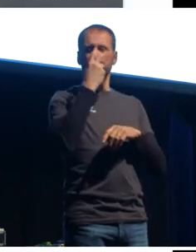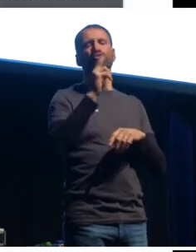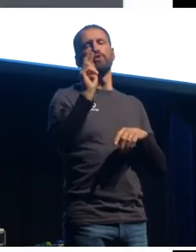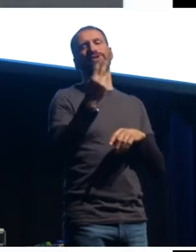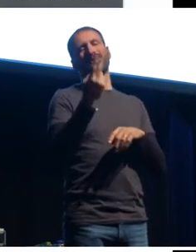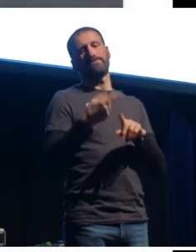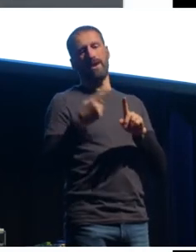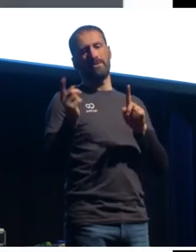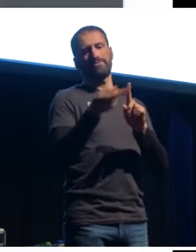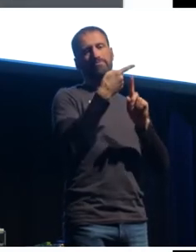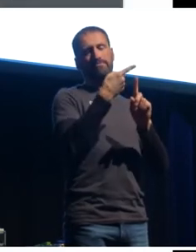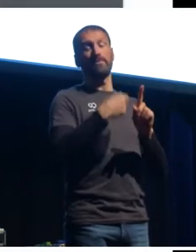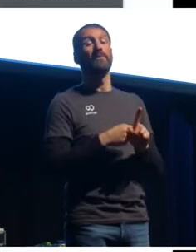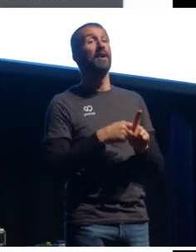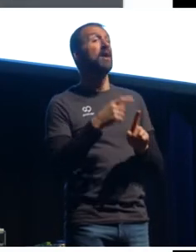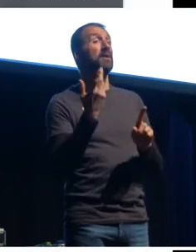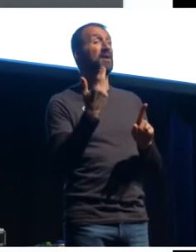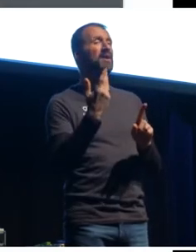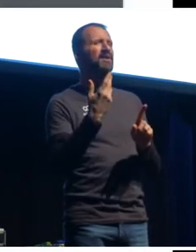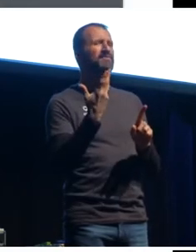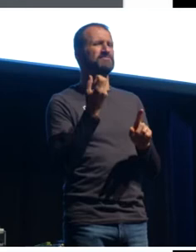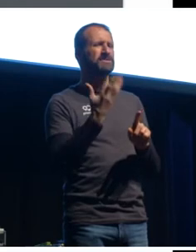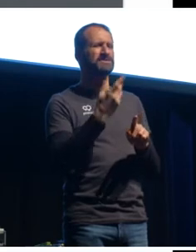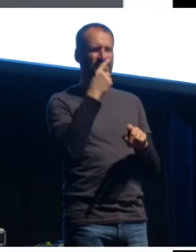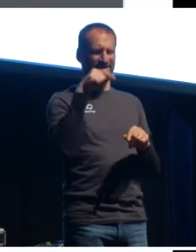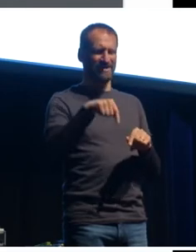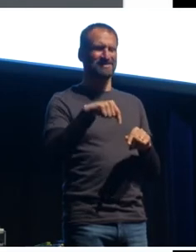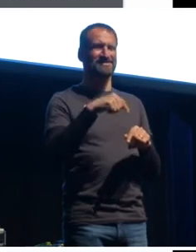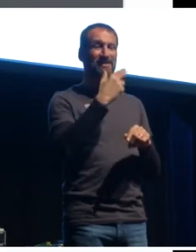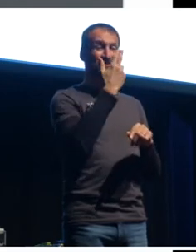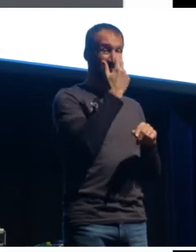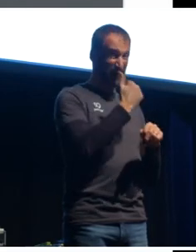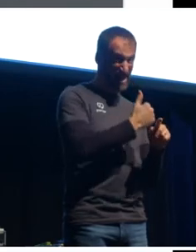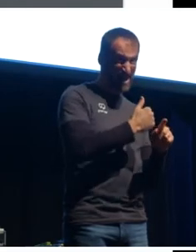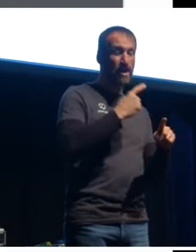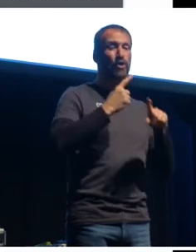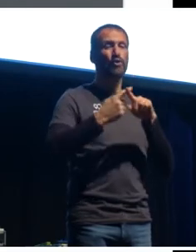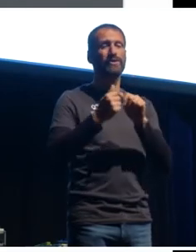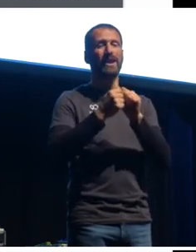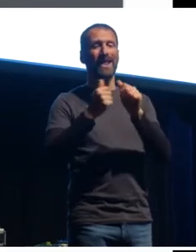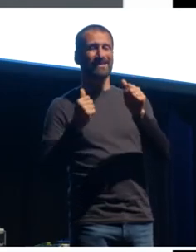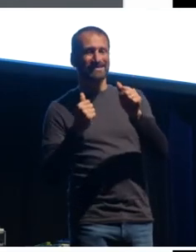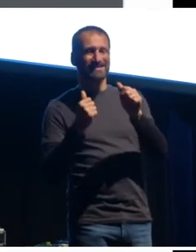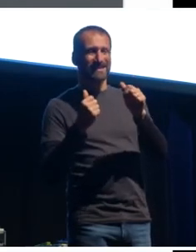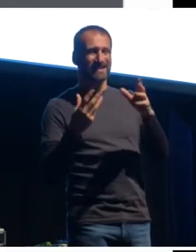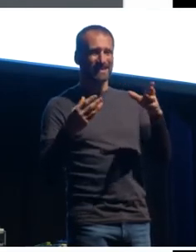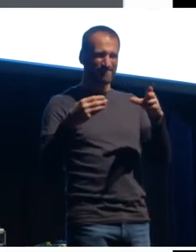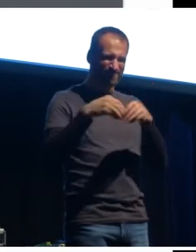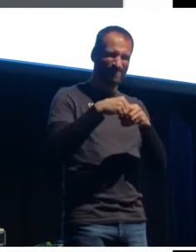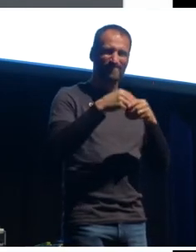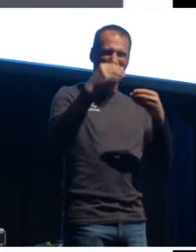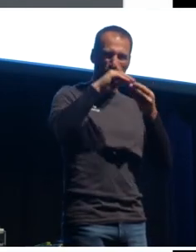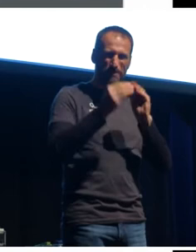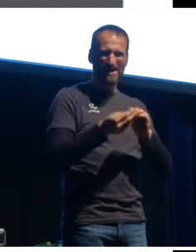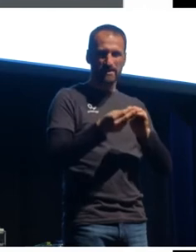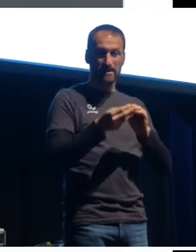But what happens now when I'm combining failures and latency in my services? When both of these problems